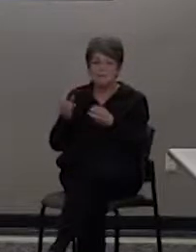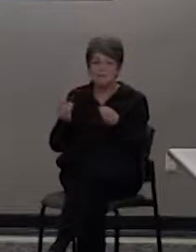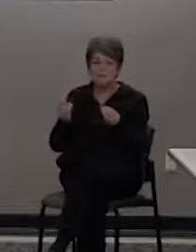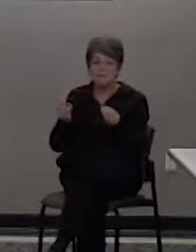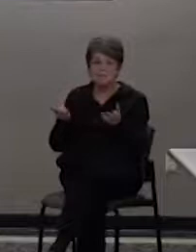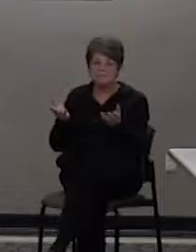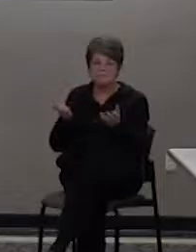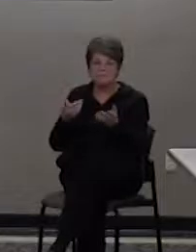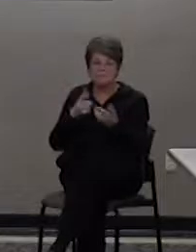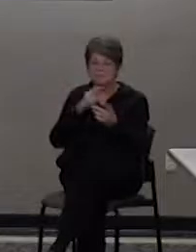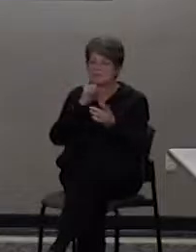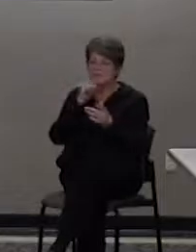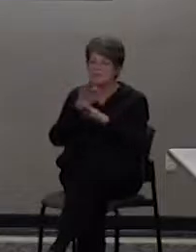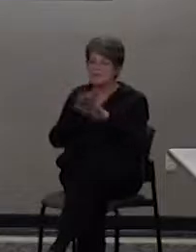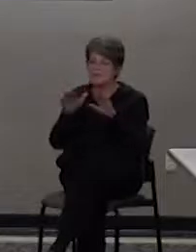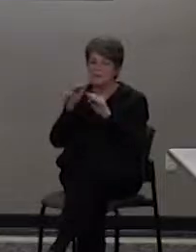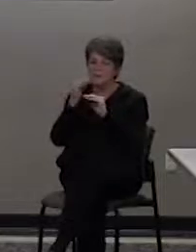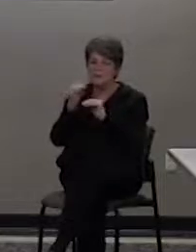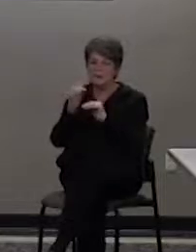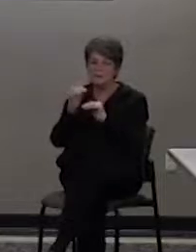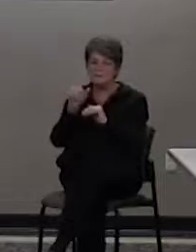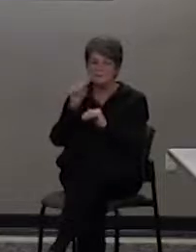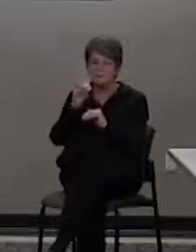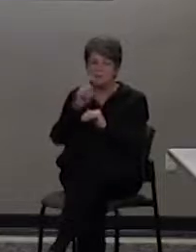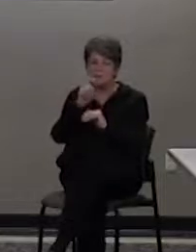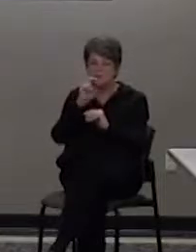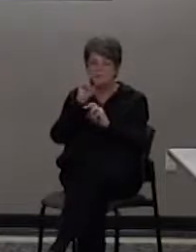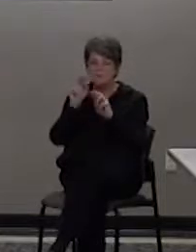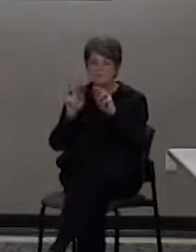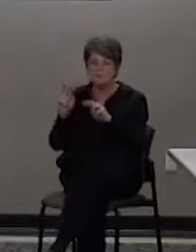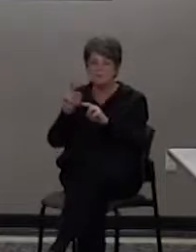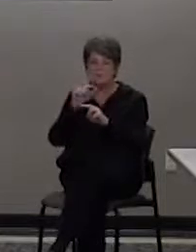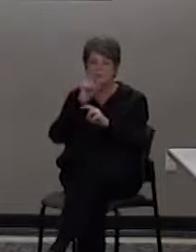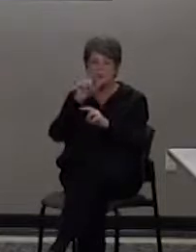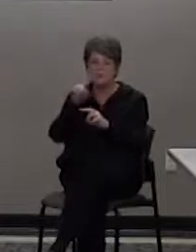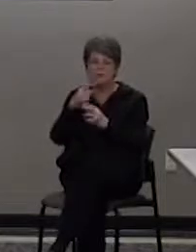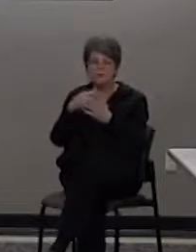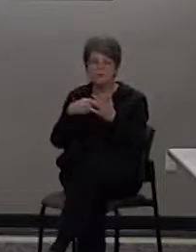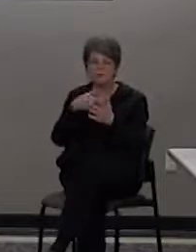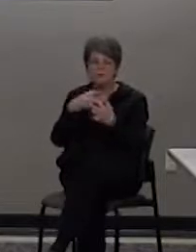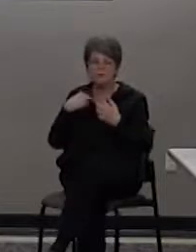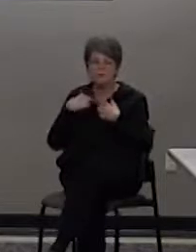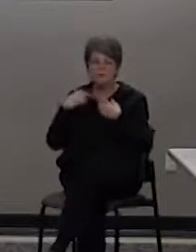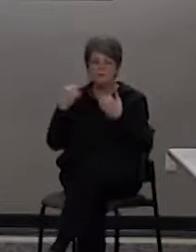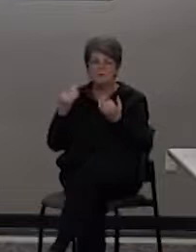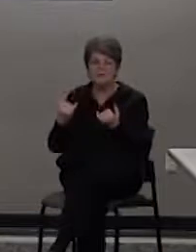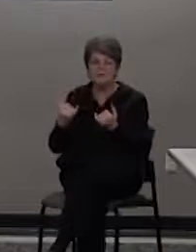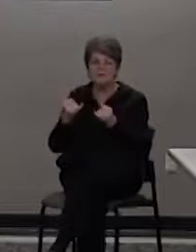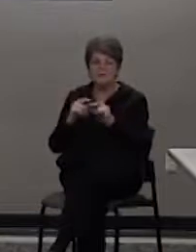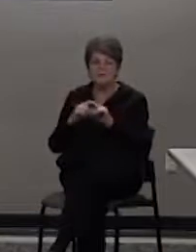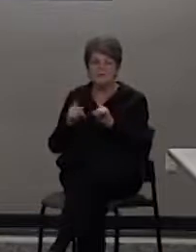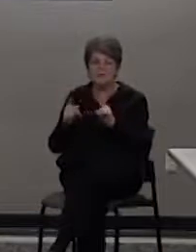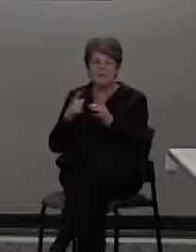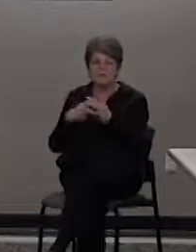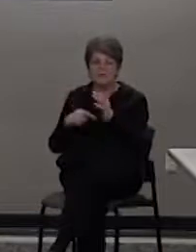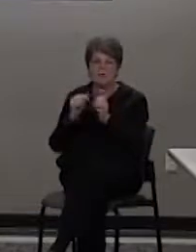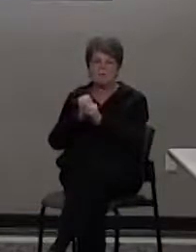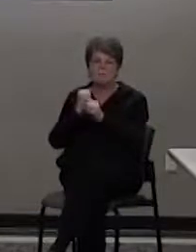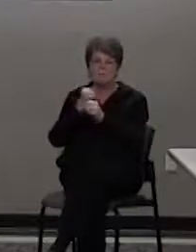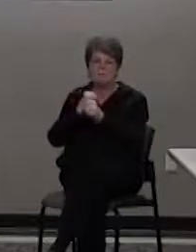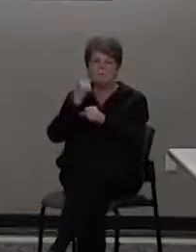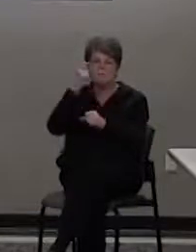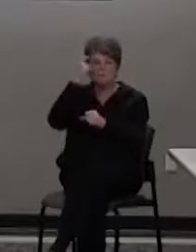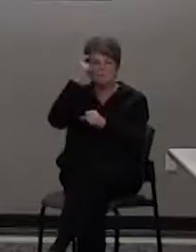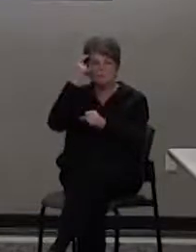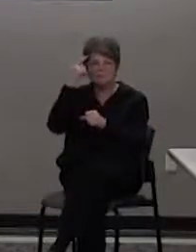We don't have unlimited land assets. And so we have to look at not just what we have today, but what makes sense